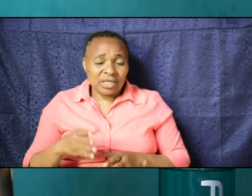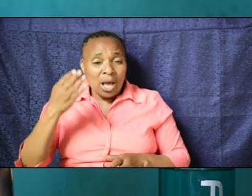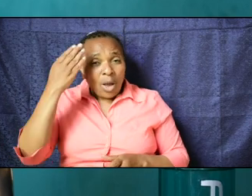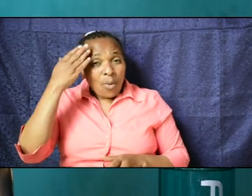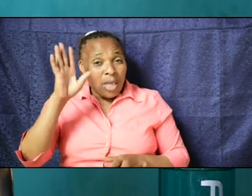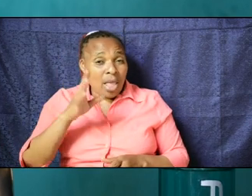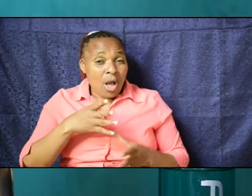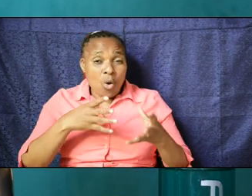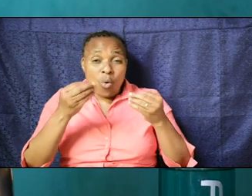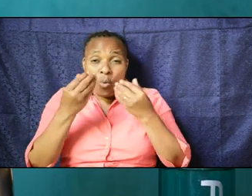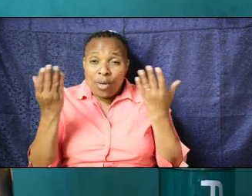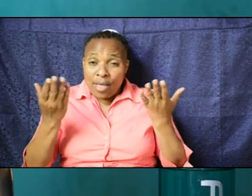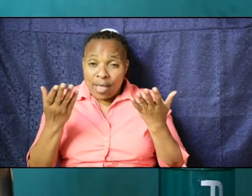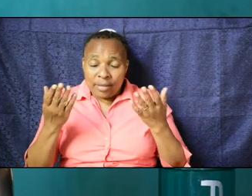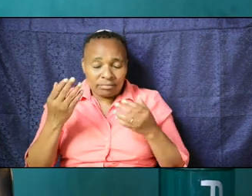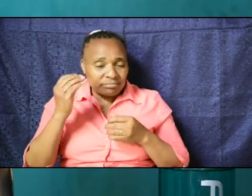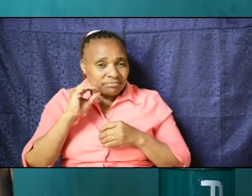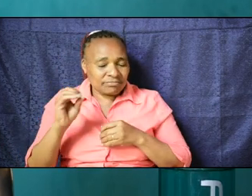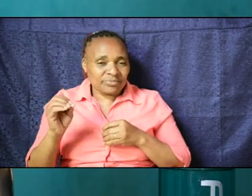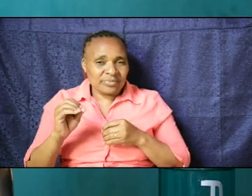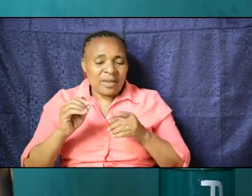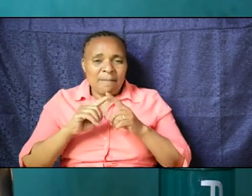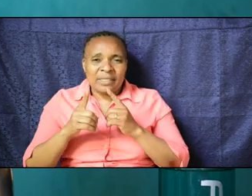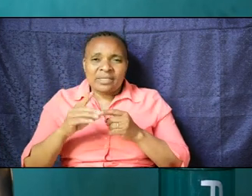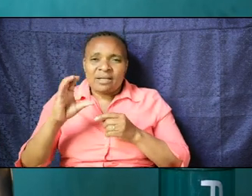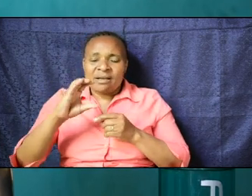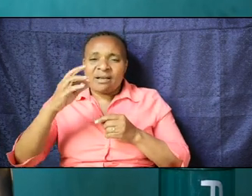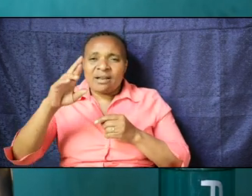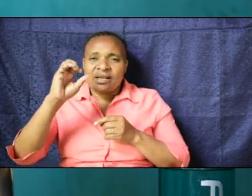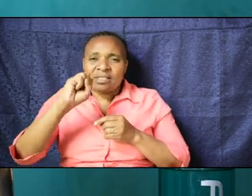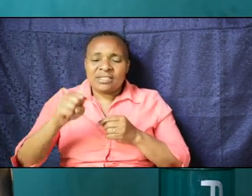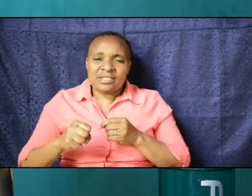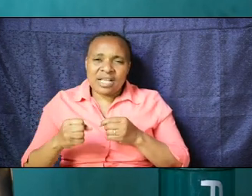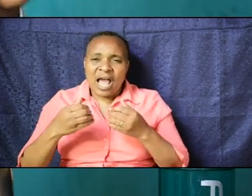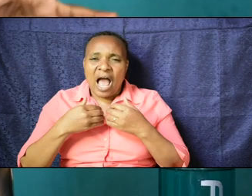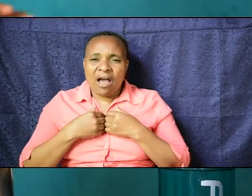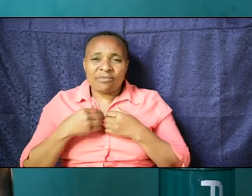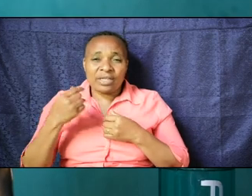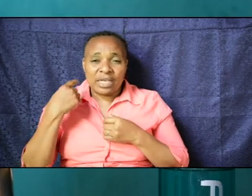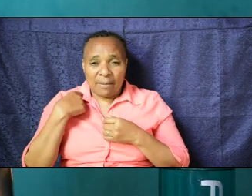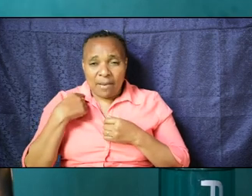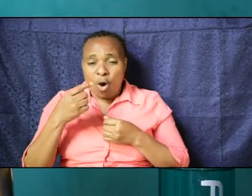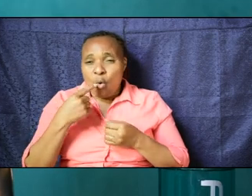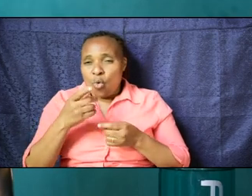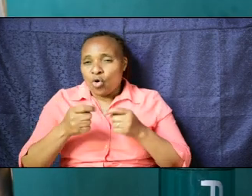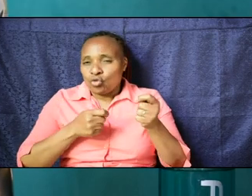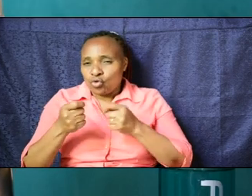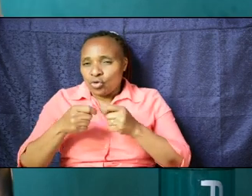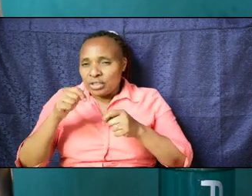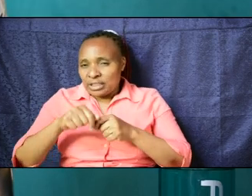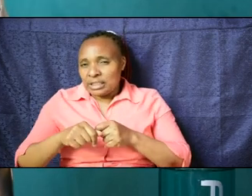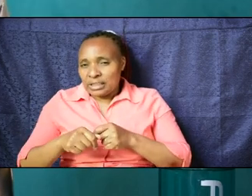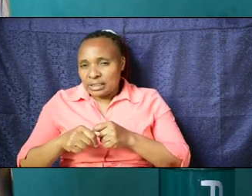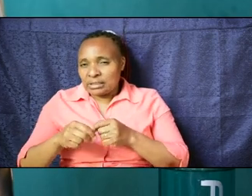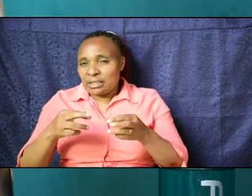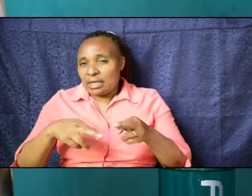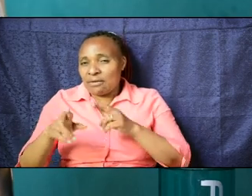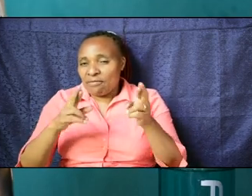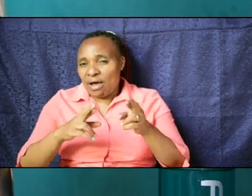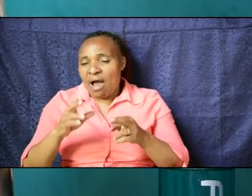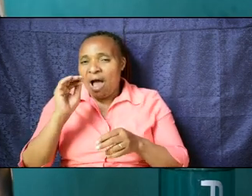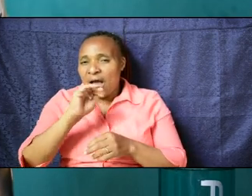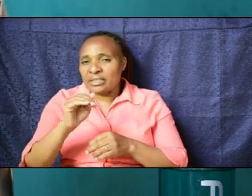going. And Chris had the number of someone who was in charge of that beach. So he called that number asking